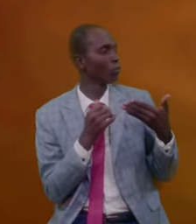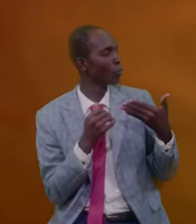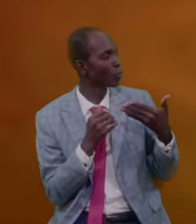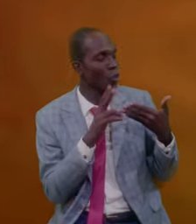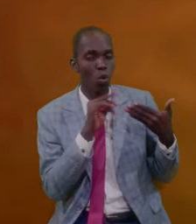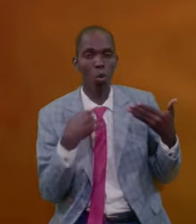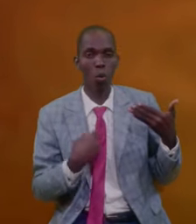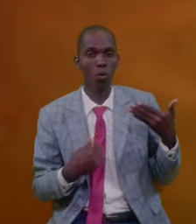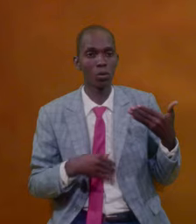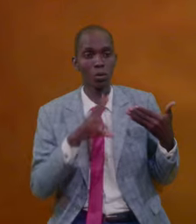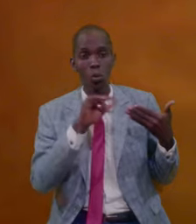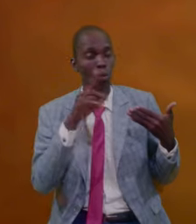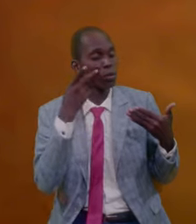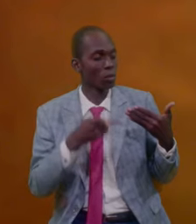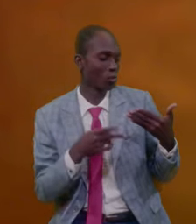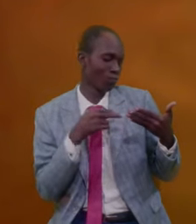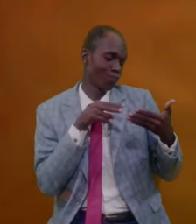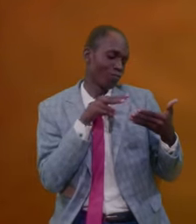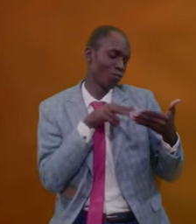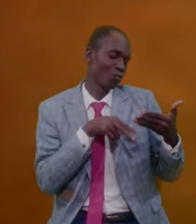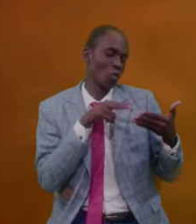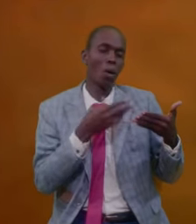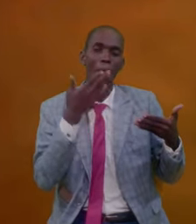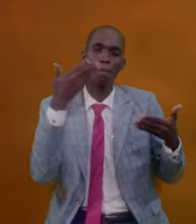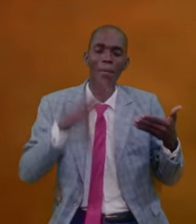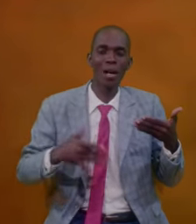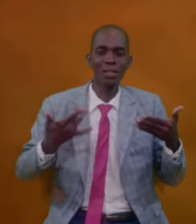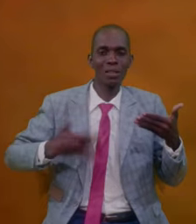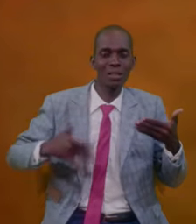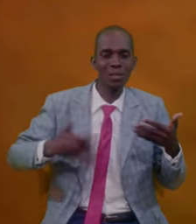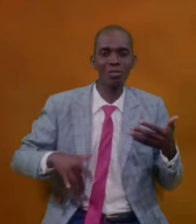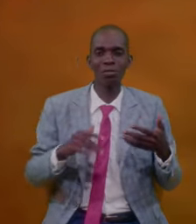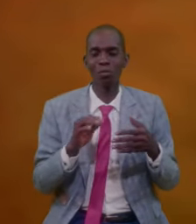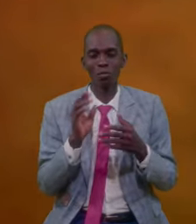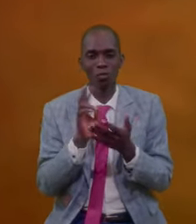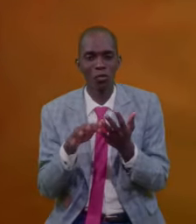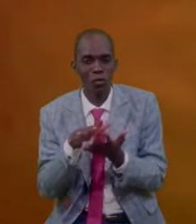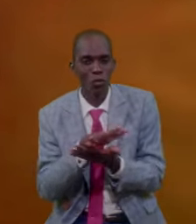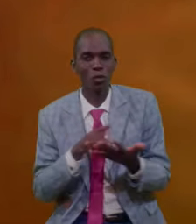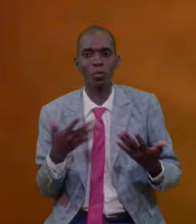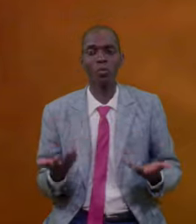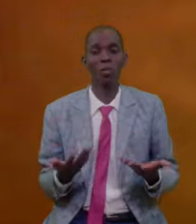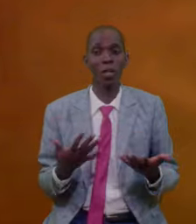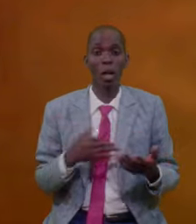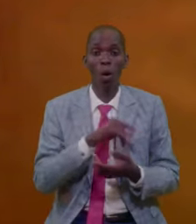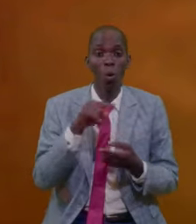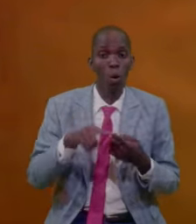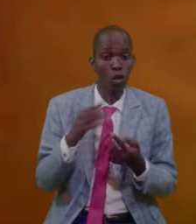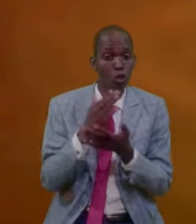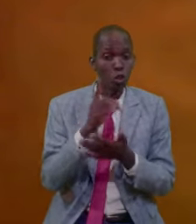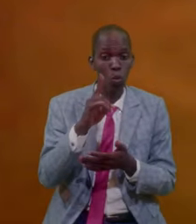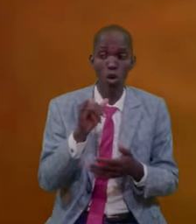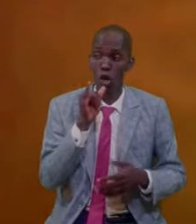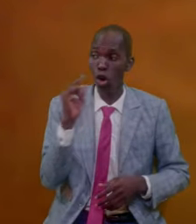When somebody you respect, who is not like you, who doesn't like pornography like you do, when he's